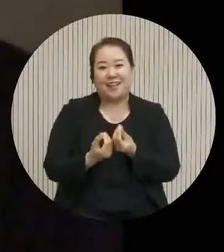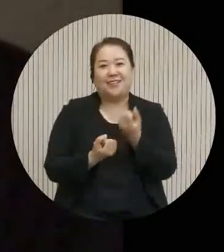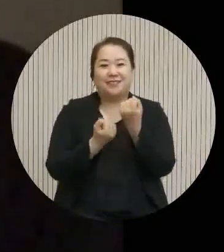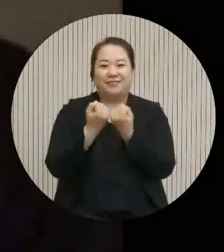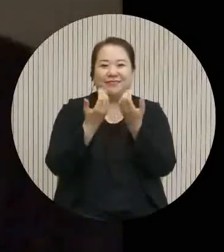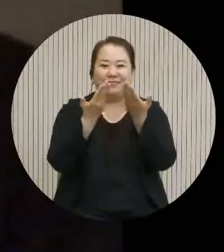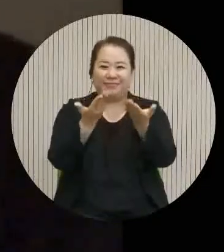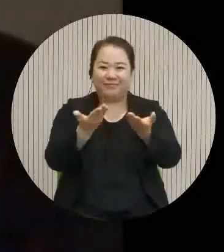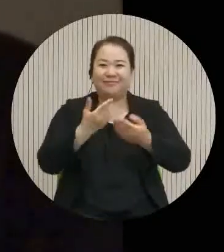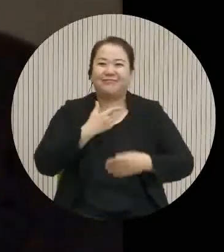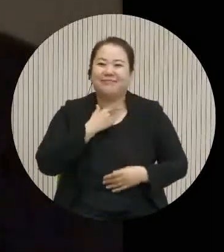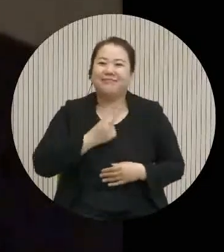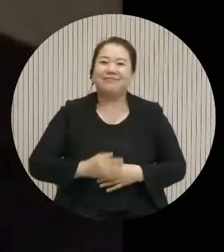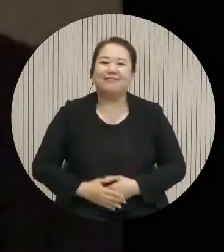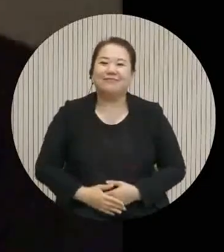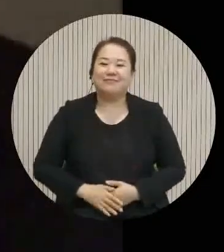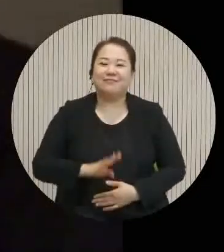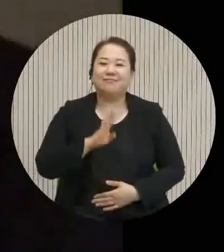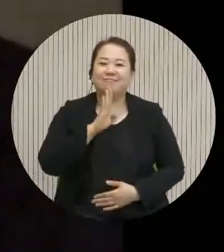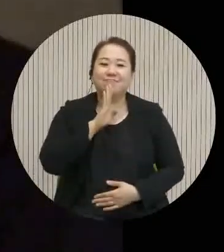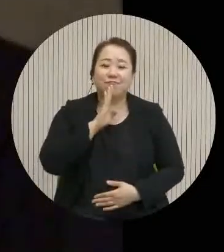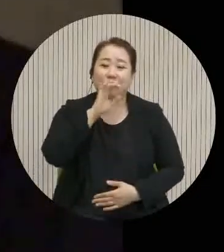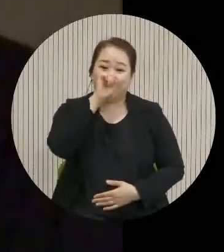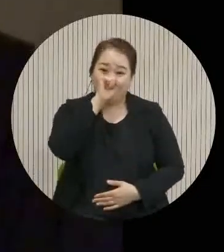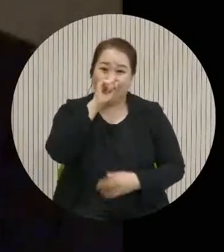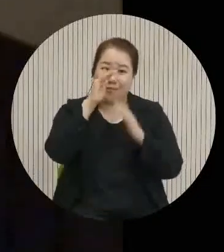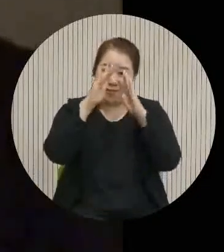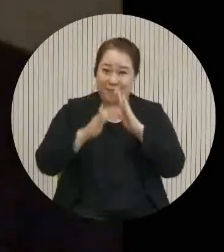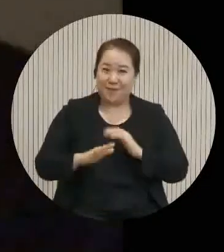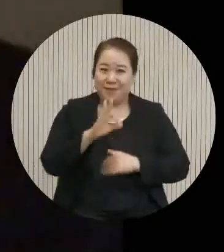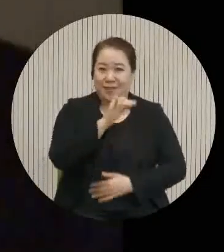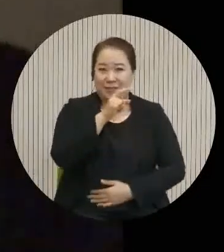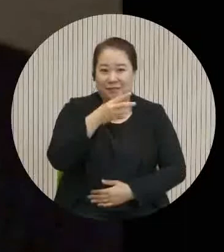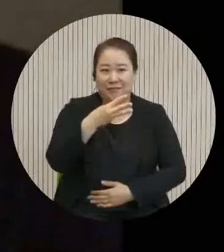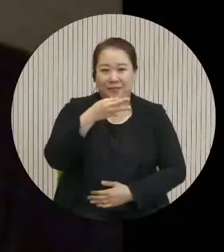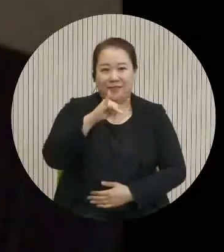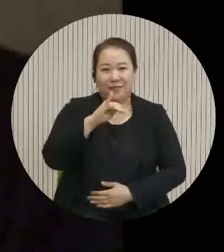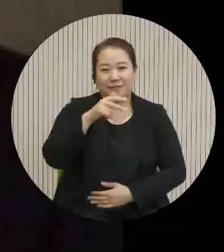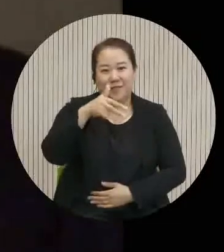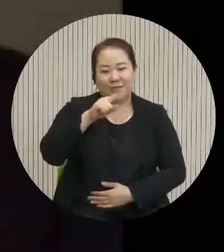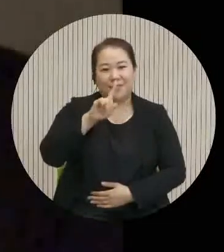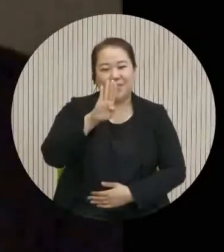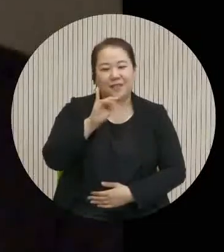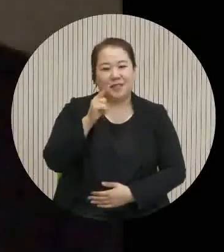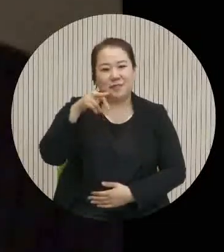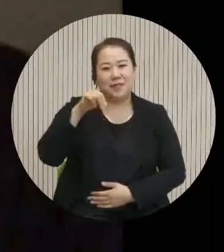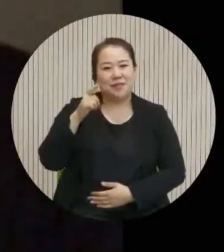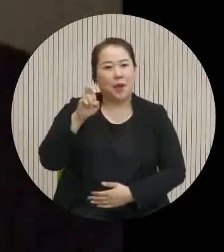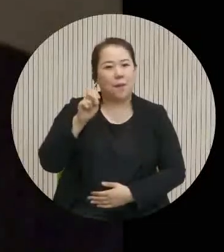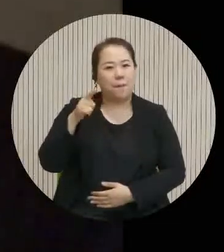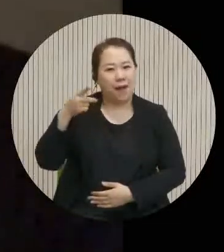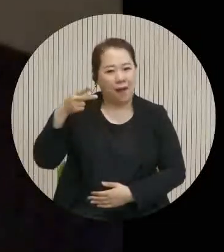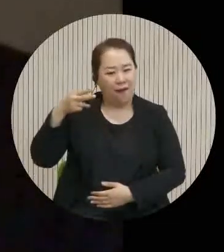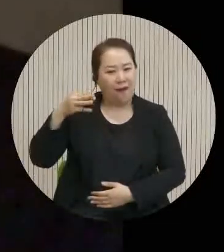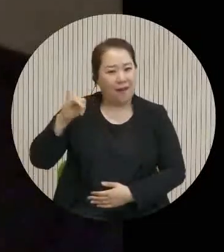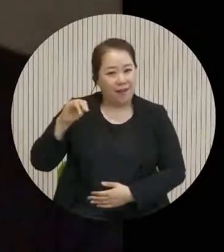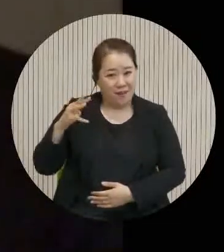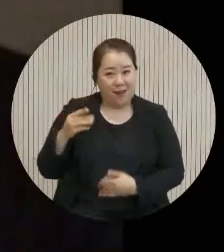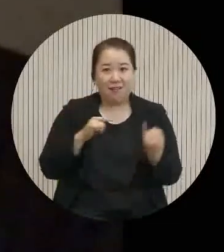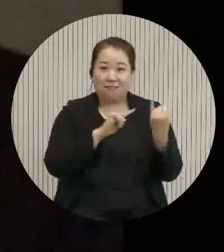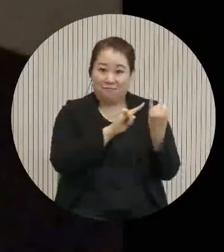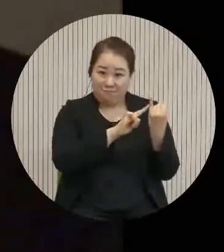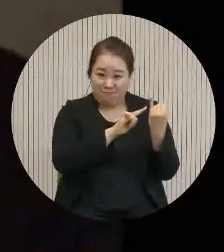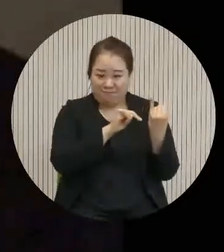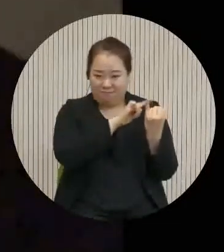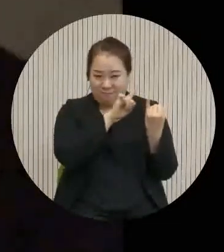my favorites. This is a young lady named Elizabeth Murray. Elizabeth Murray grew up in New York, very deep